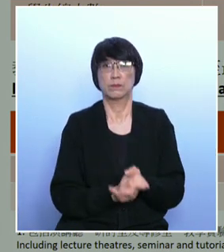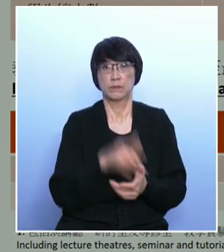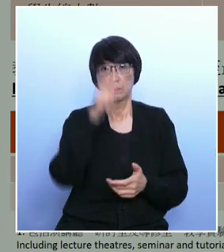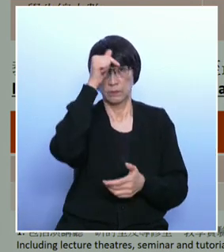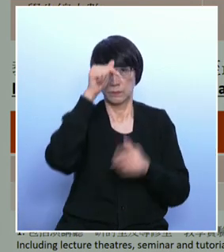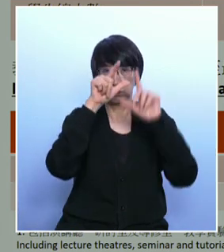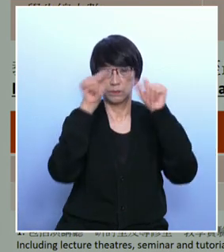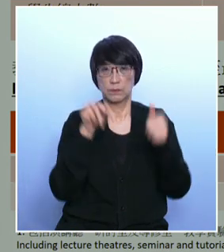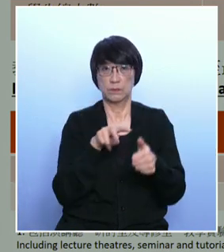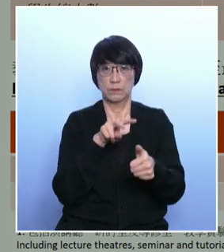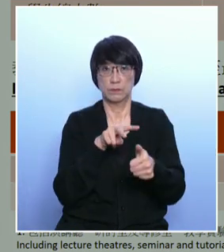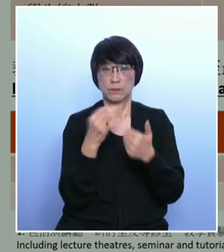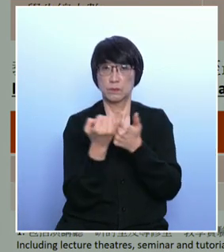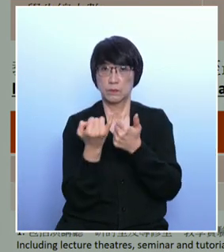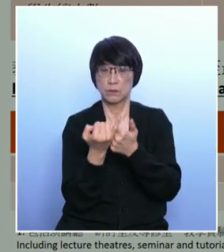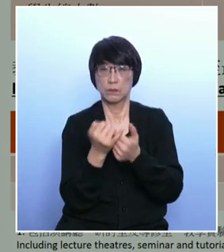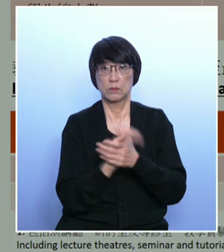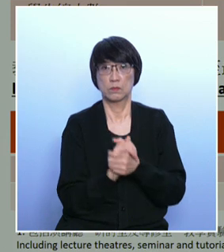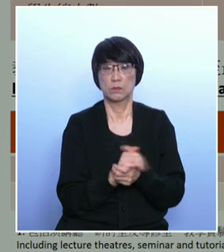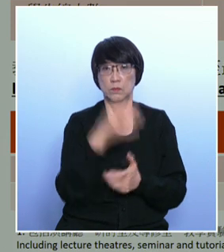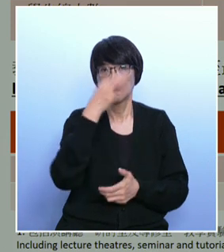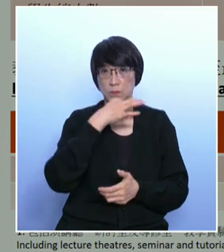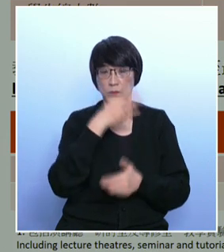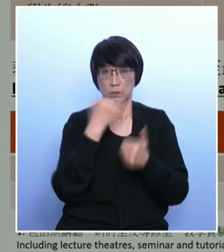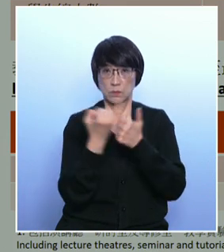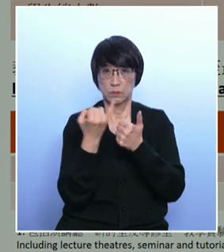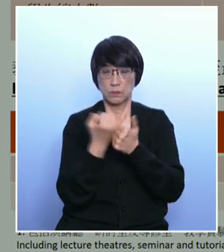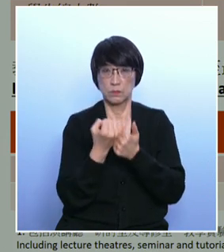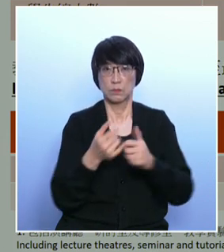For teaching, student, and office facilities,